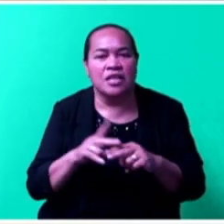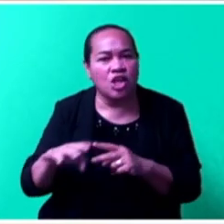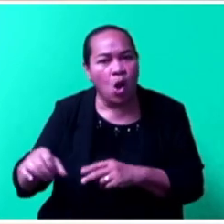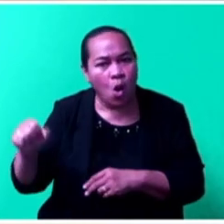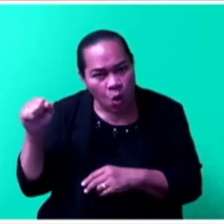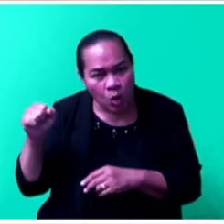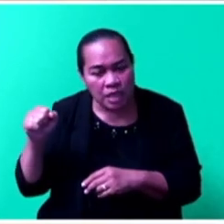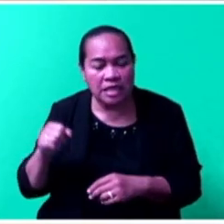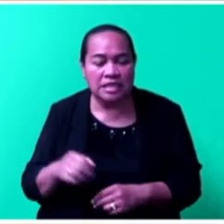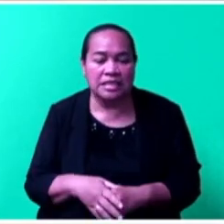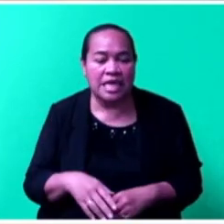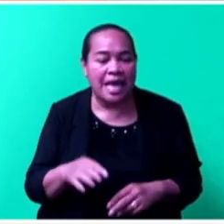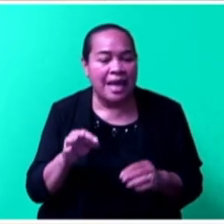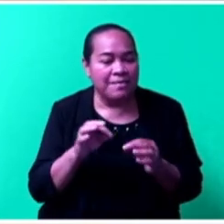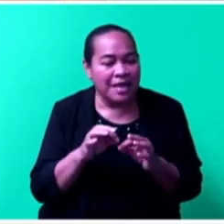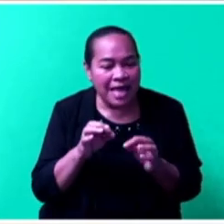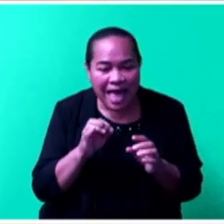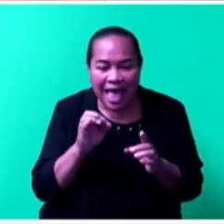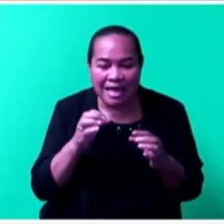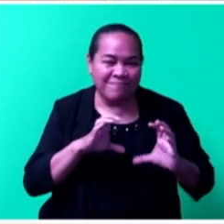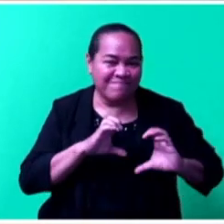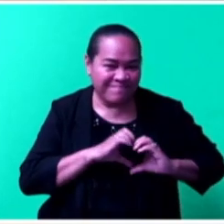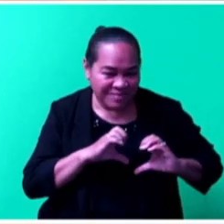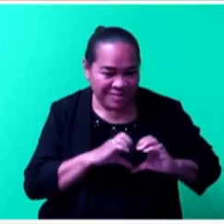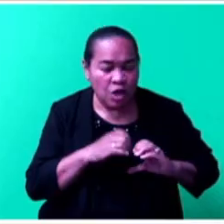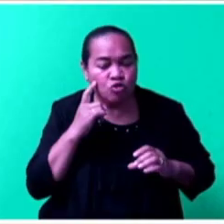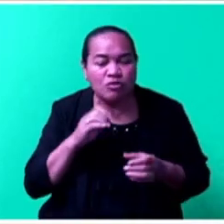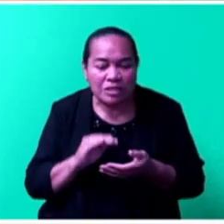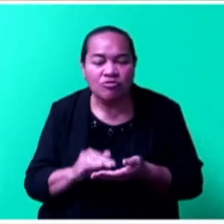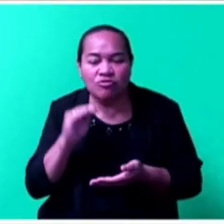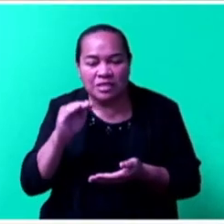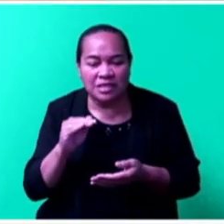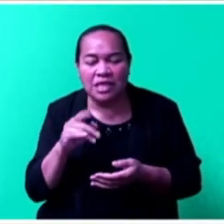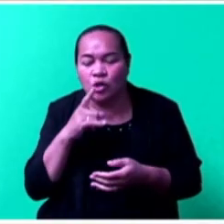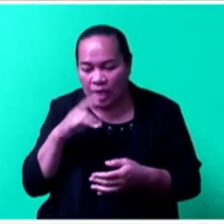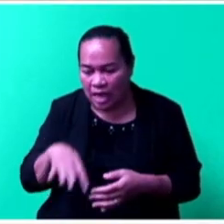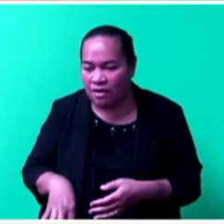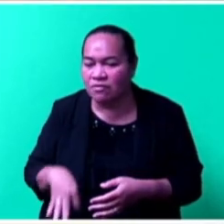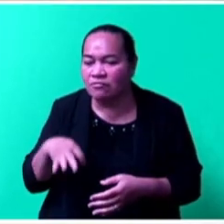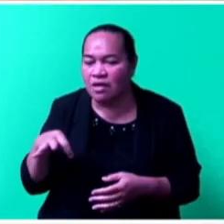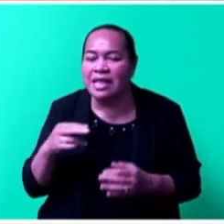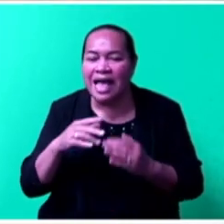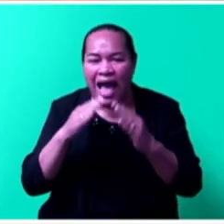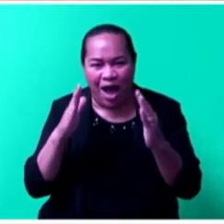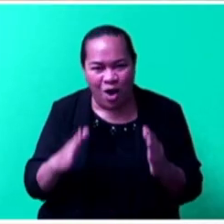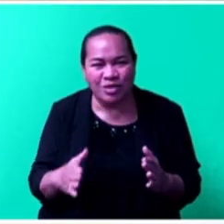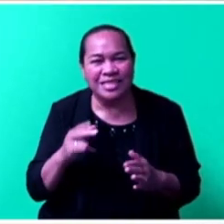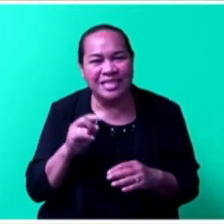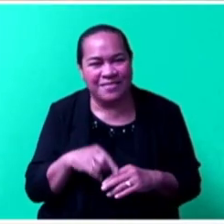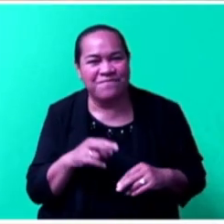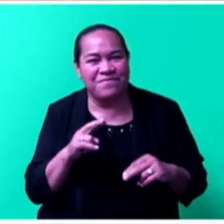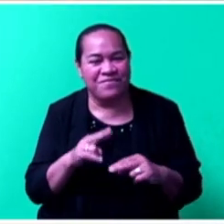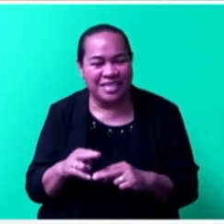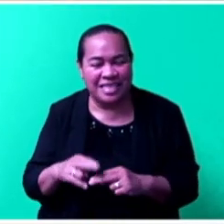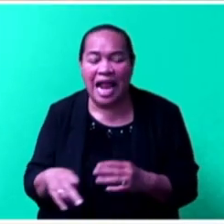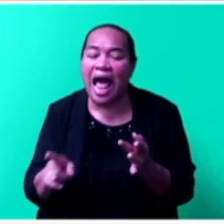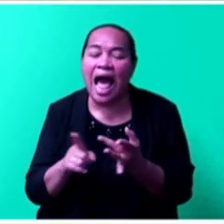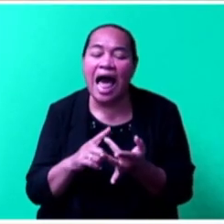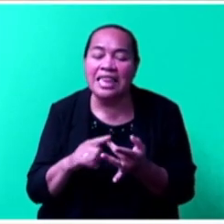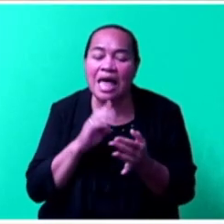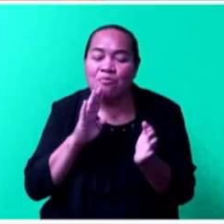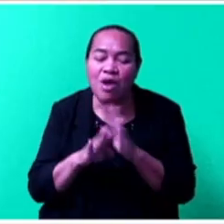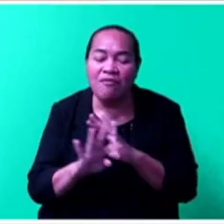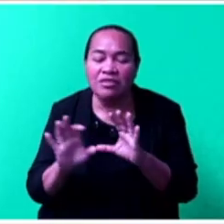Holdings, BSP, to help increase the availability of affordable residential lot and housing in Fiji. Other private